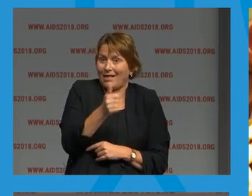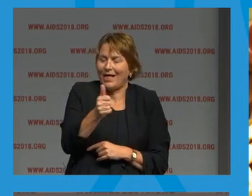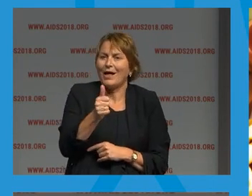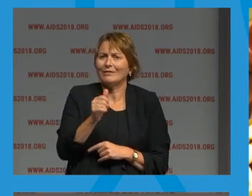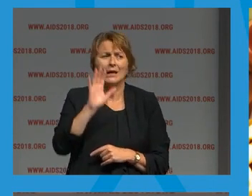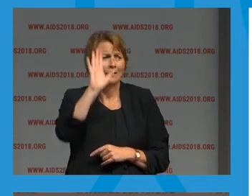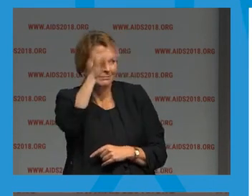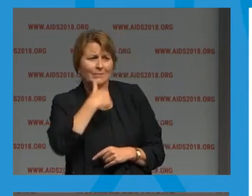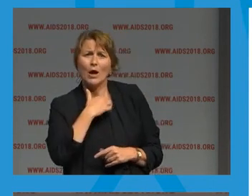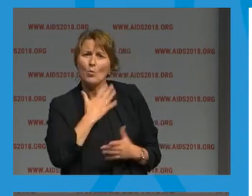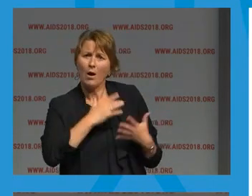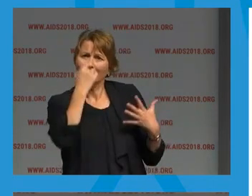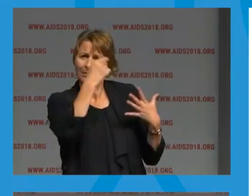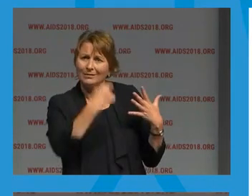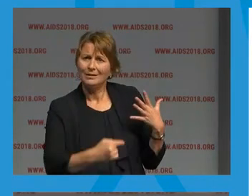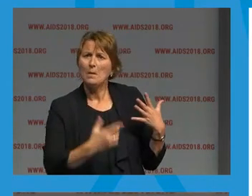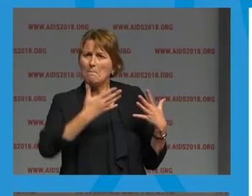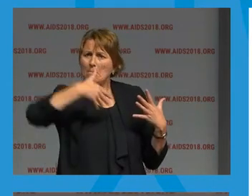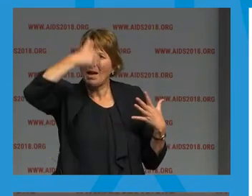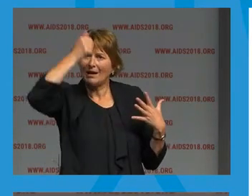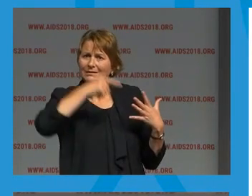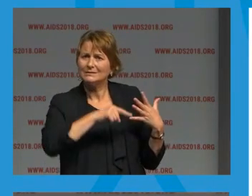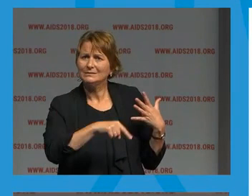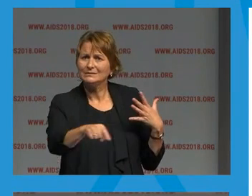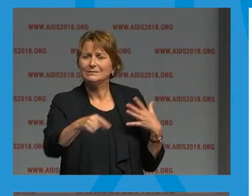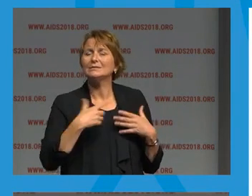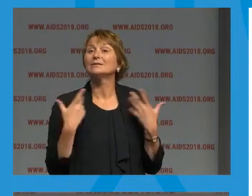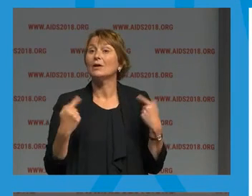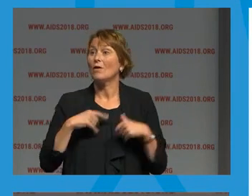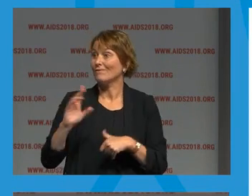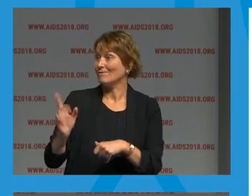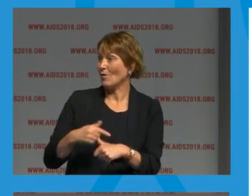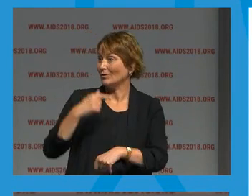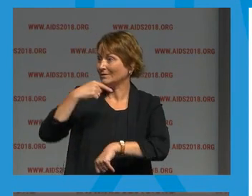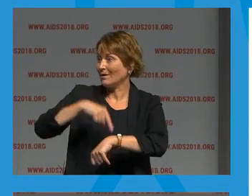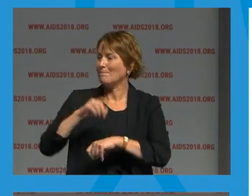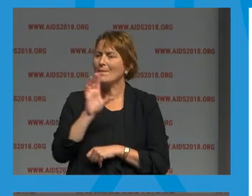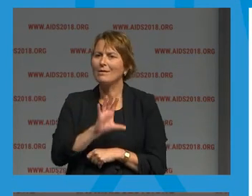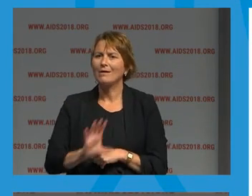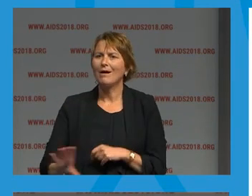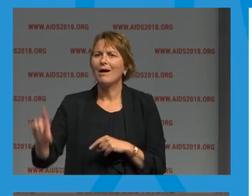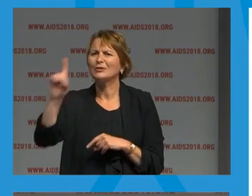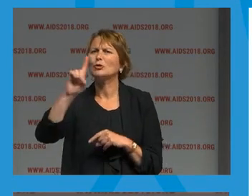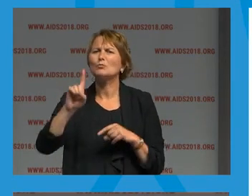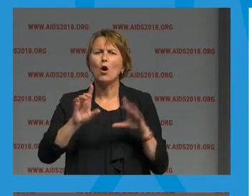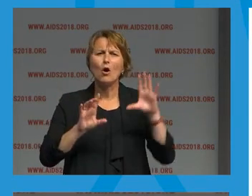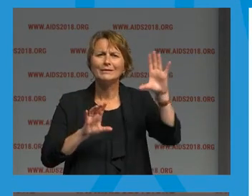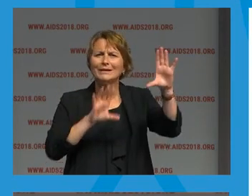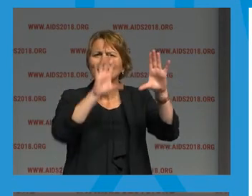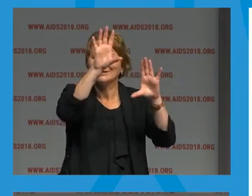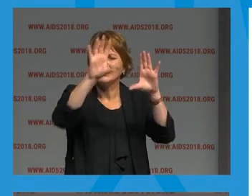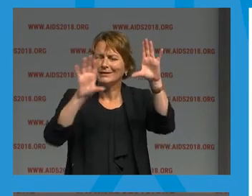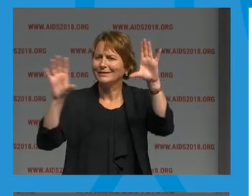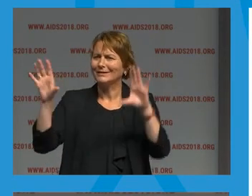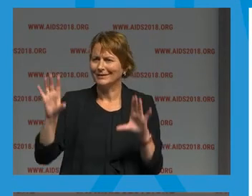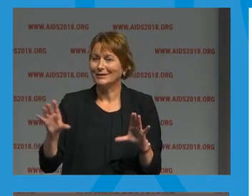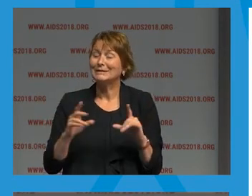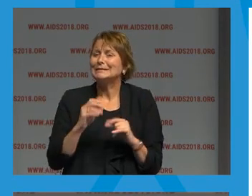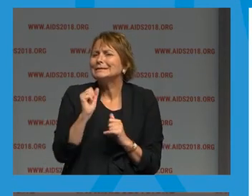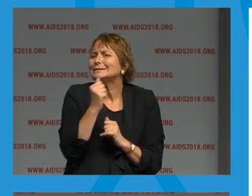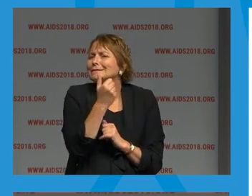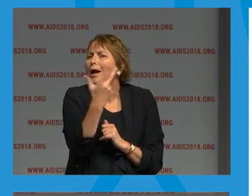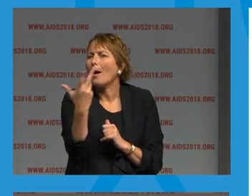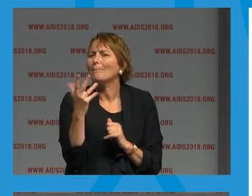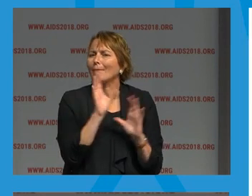us how to get better at this. This is the first 10 countries across all of the districts, and you can see in some countries we had